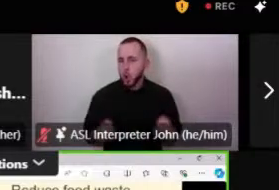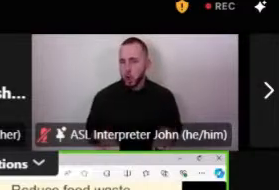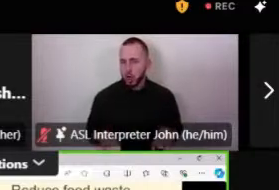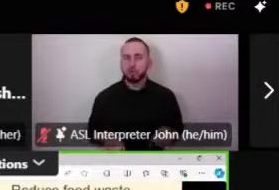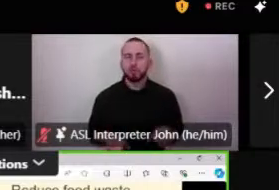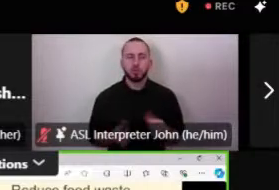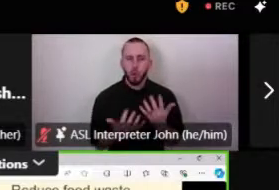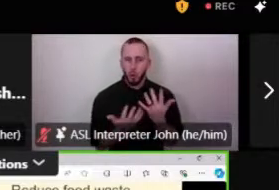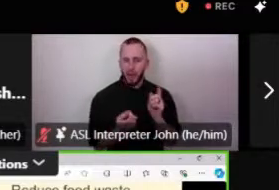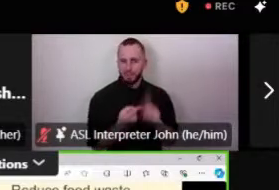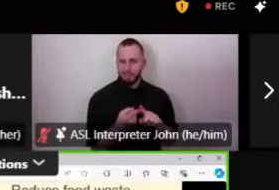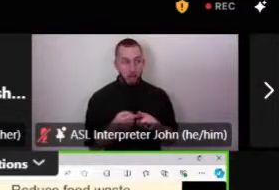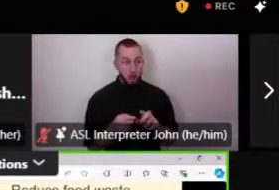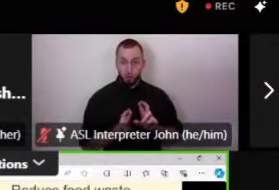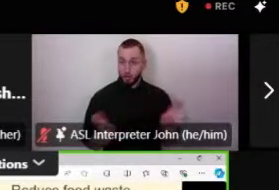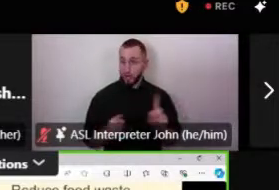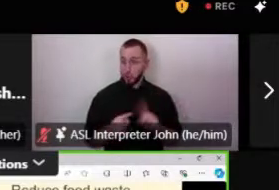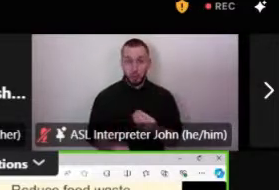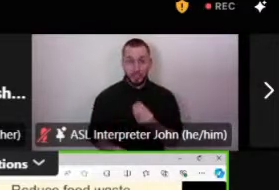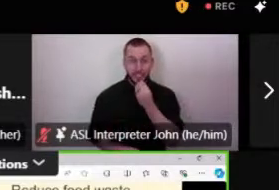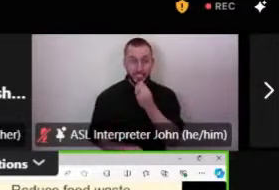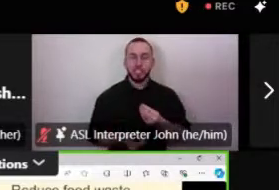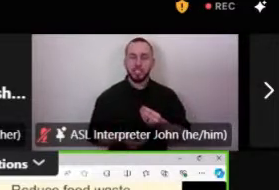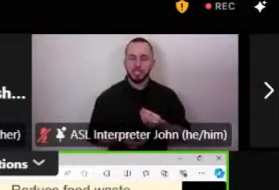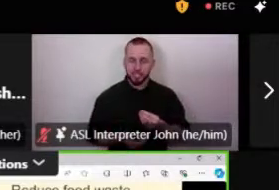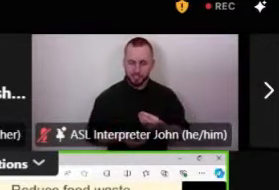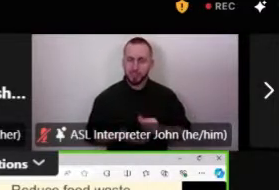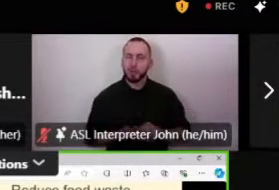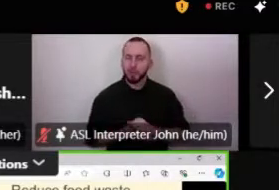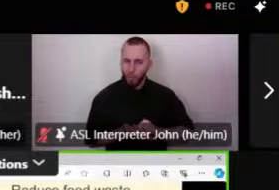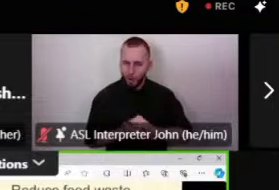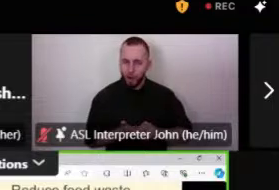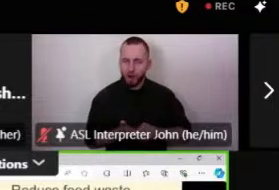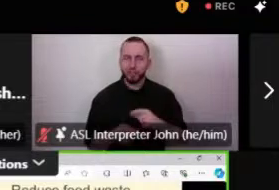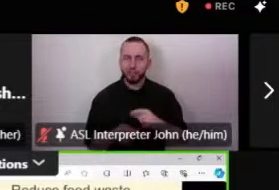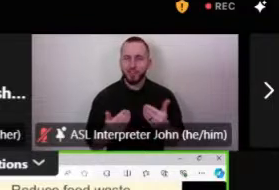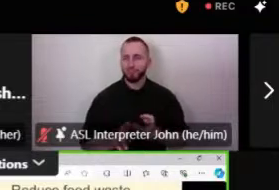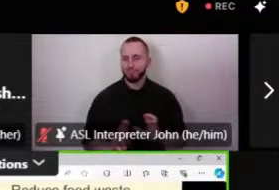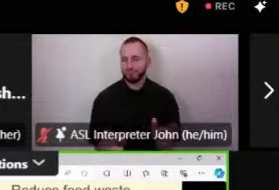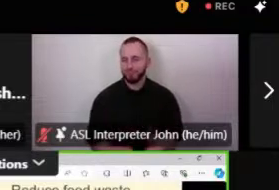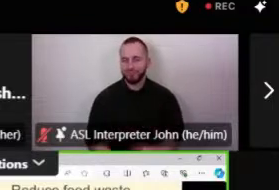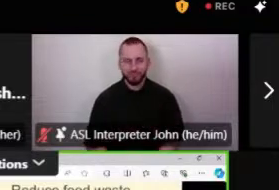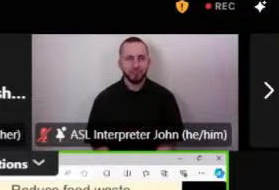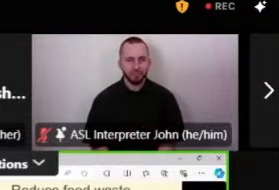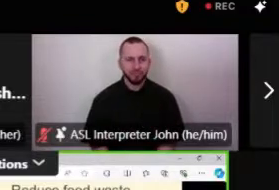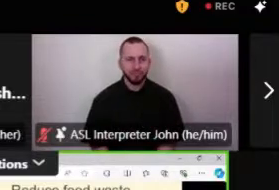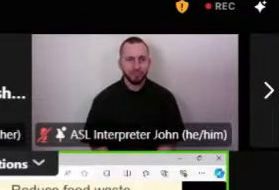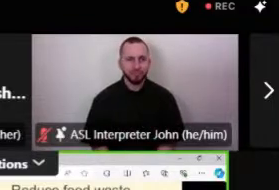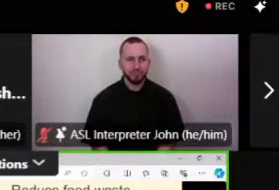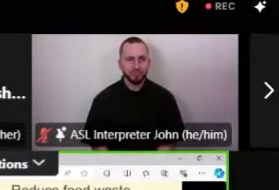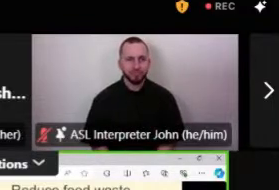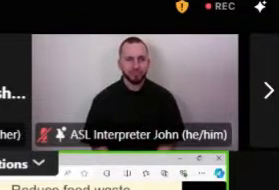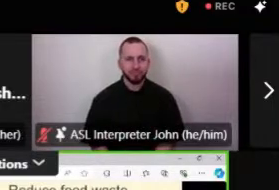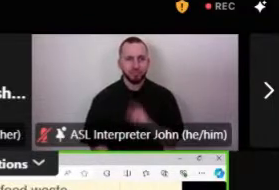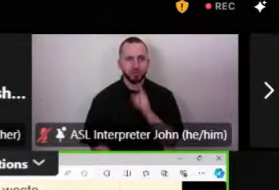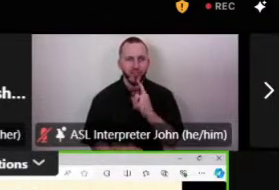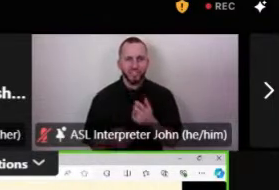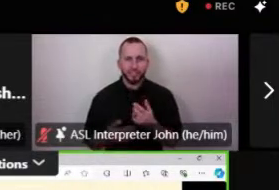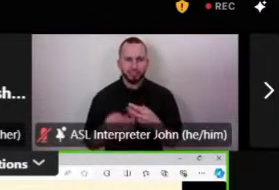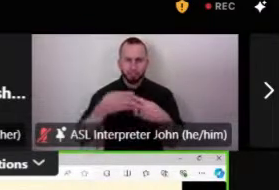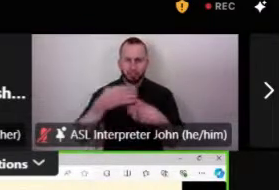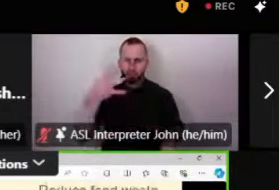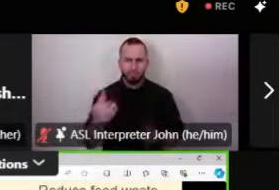leaving them unwashed until you're ready to eat will help them last a little bit longer. And then I know we've got a lot of these, so we can skip this.